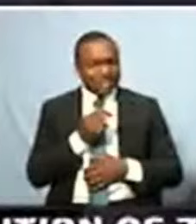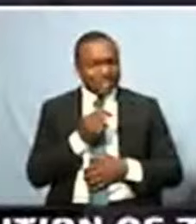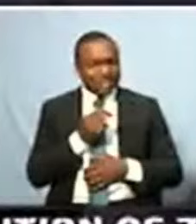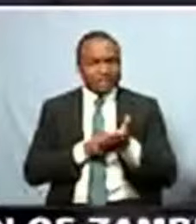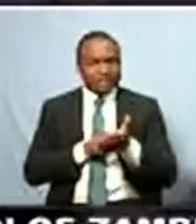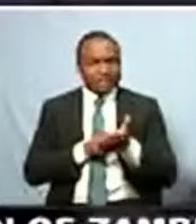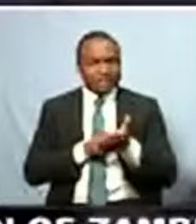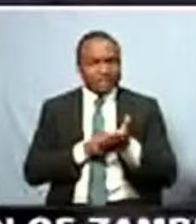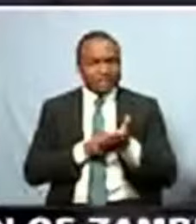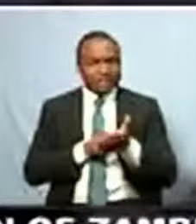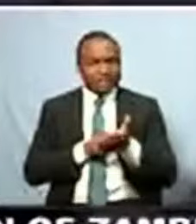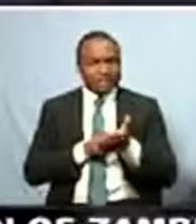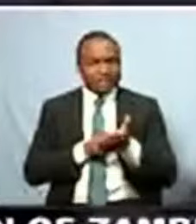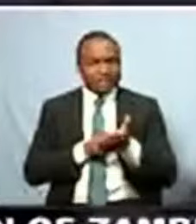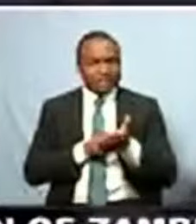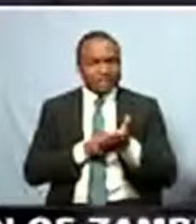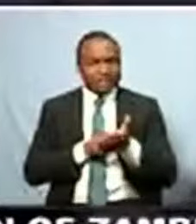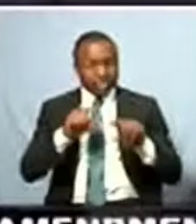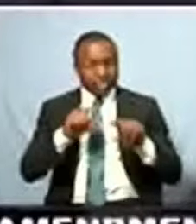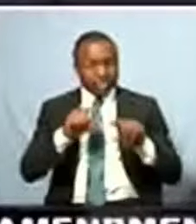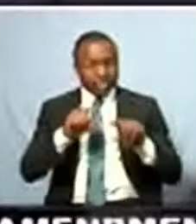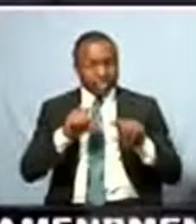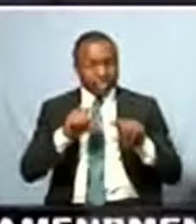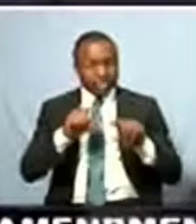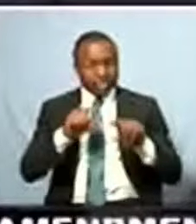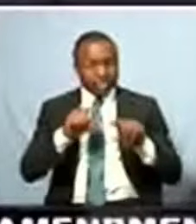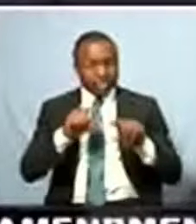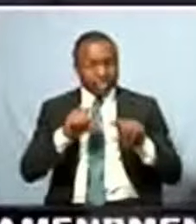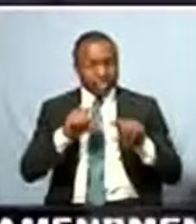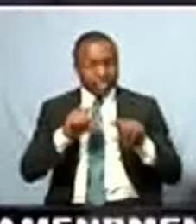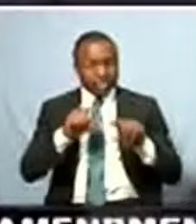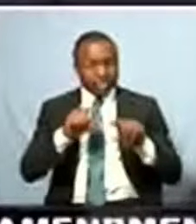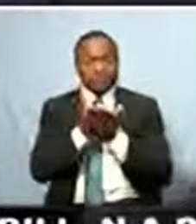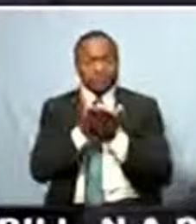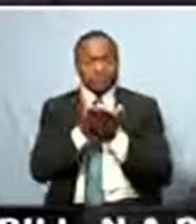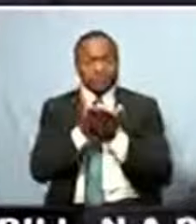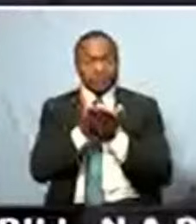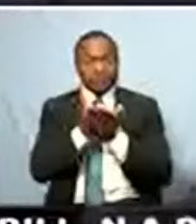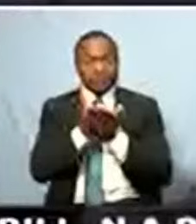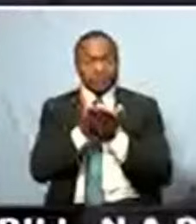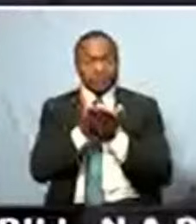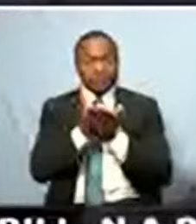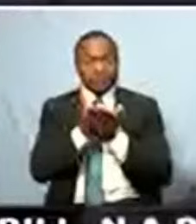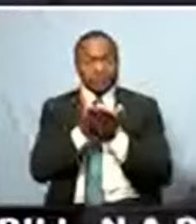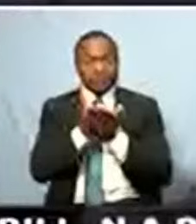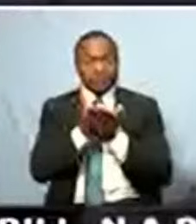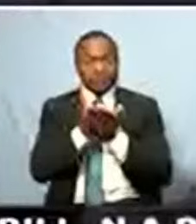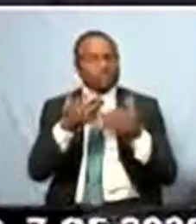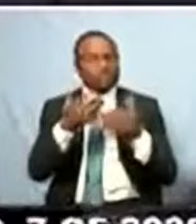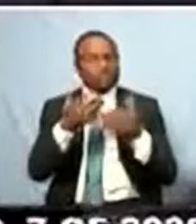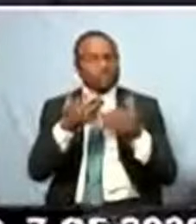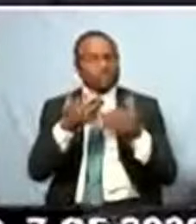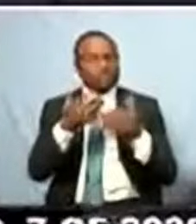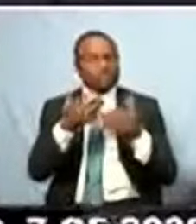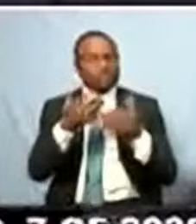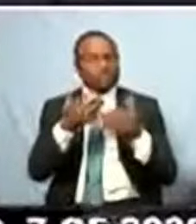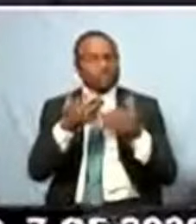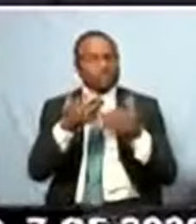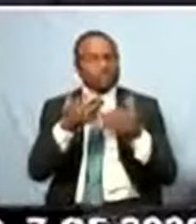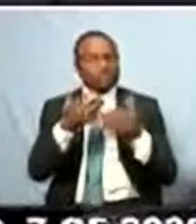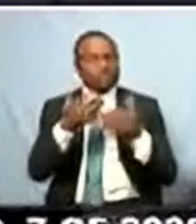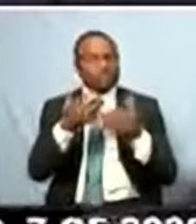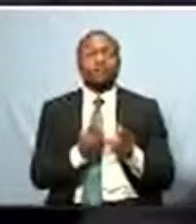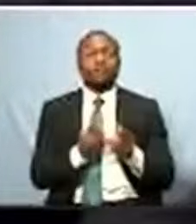of when this list should be submitted? Because only after elections do you now have the opportunity to respond